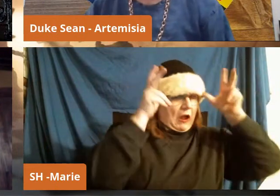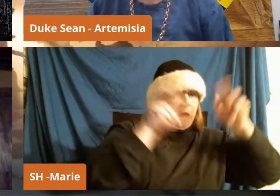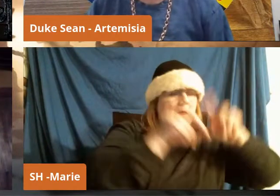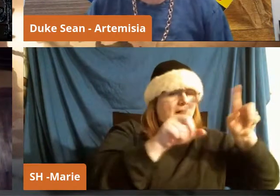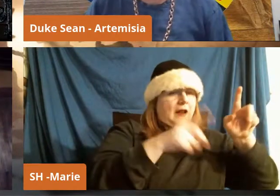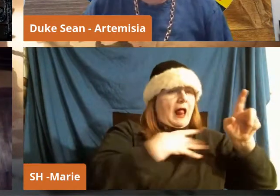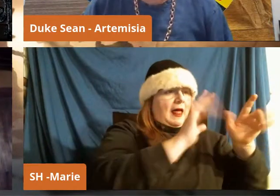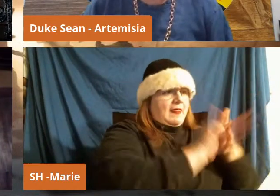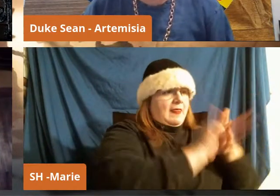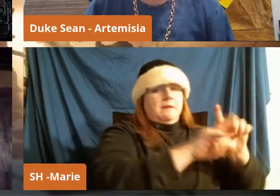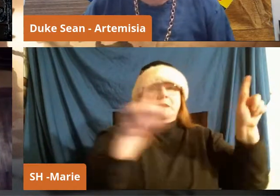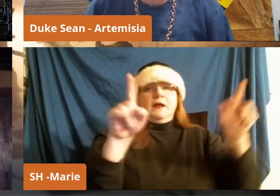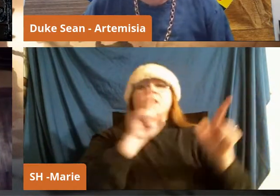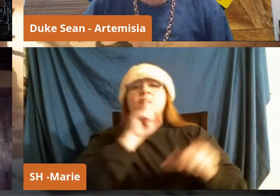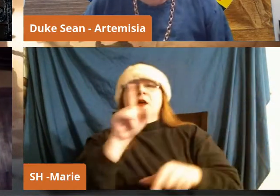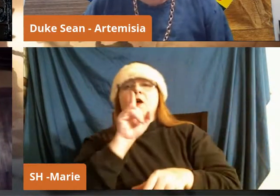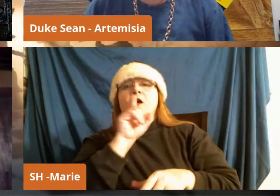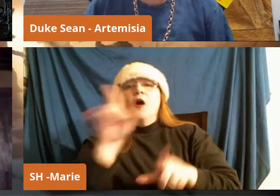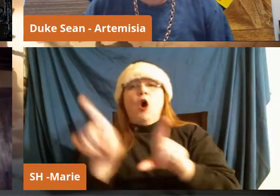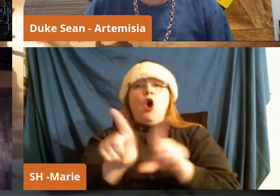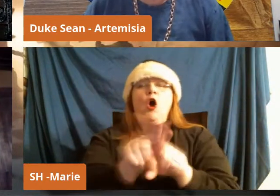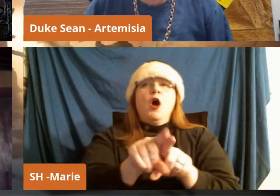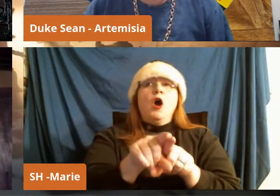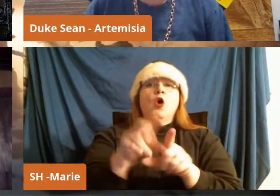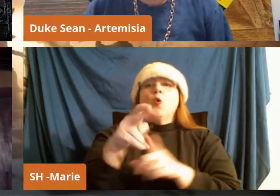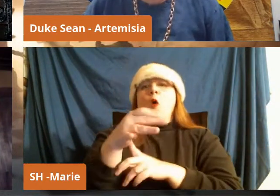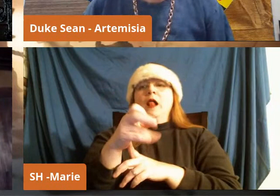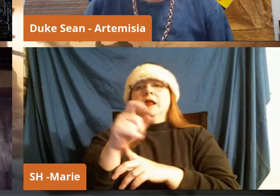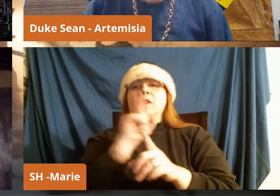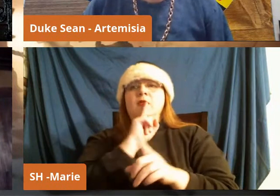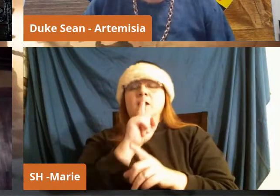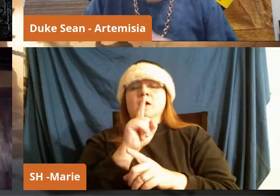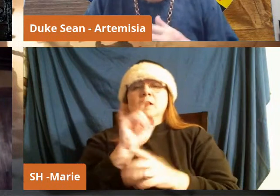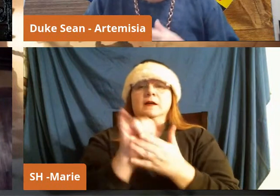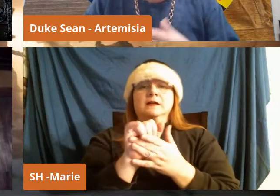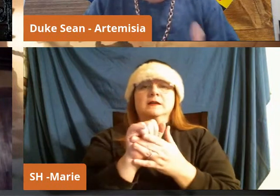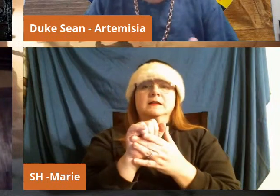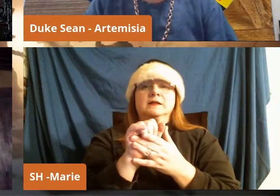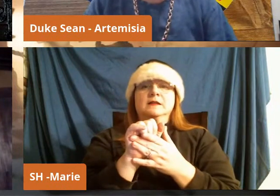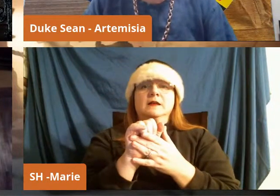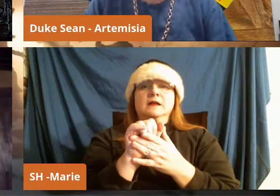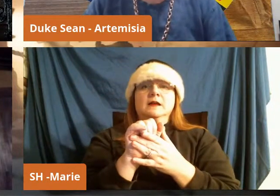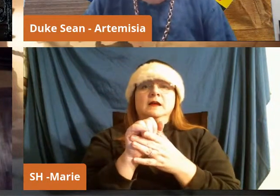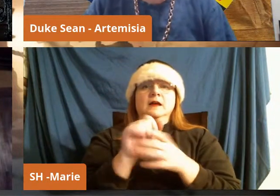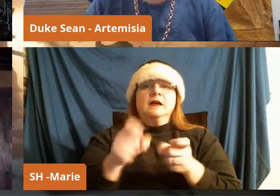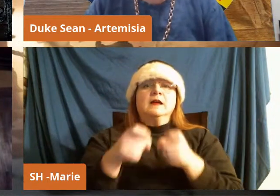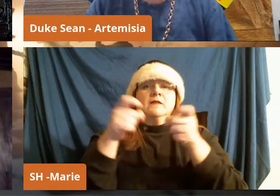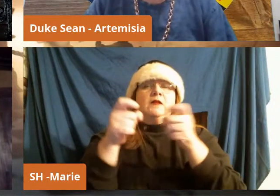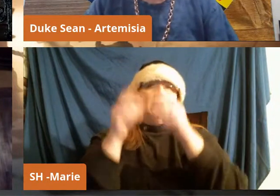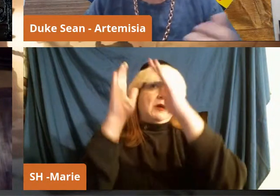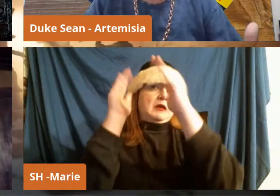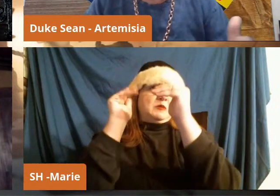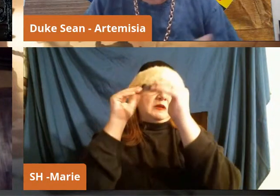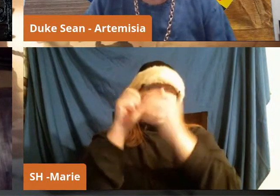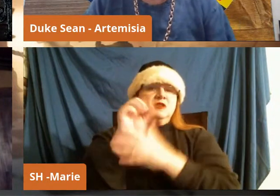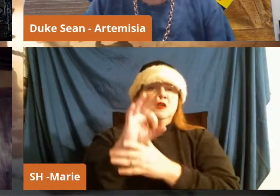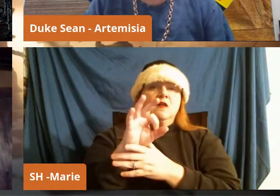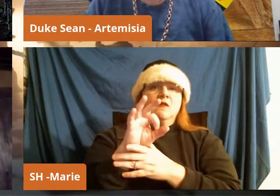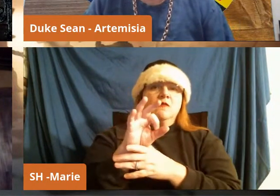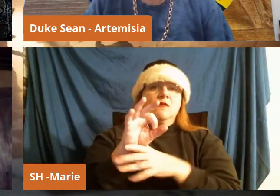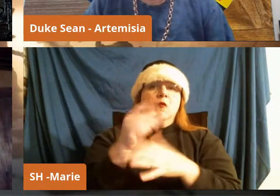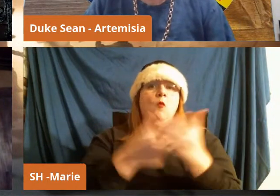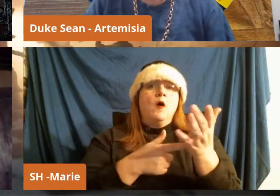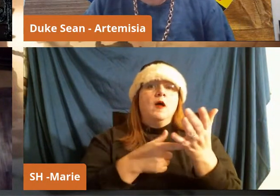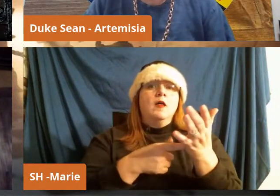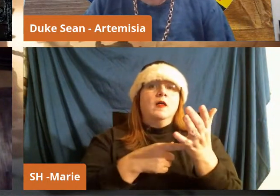and there's a certain quality there where there's a certain given set of expectations based on what